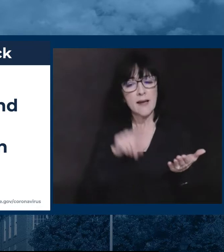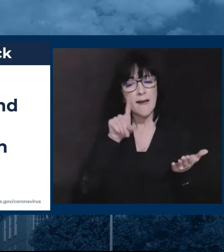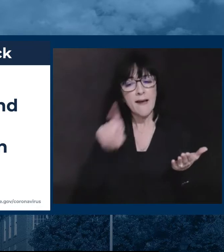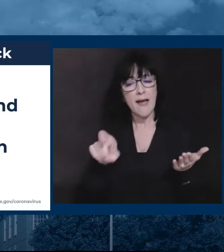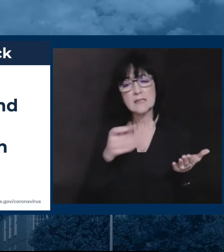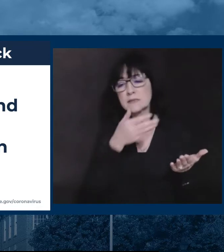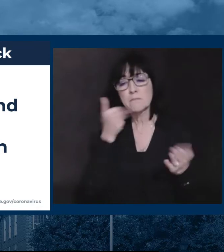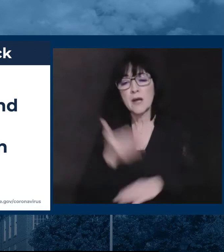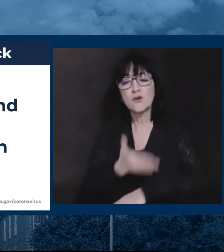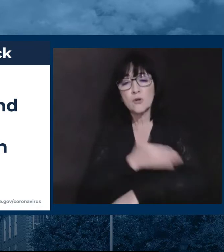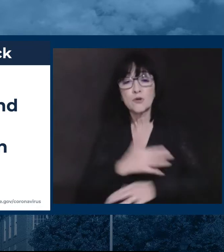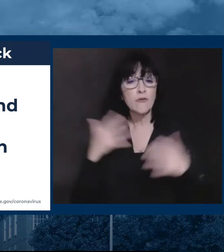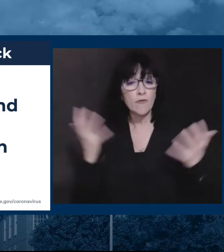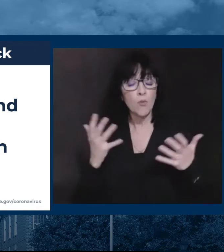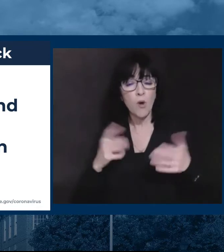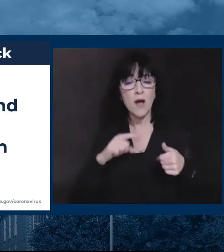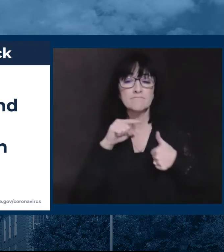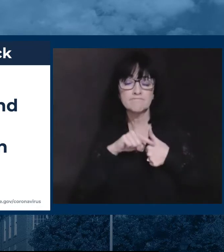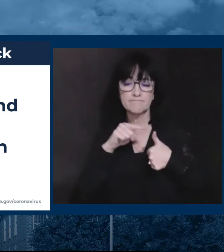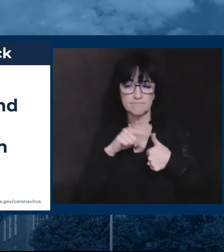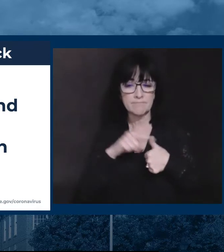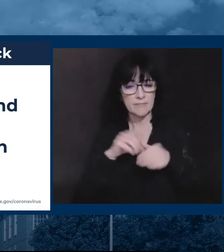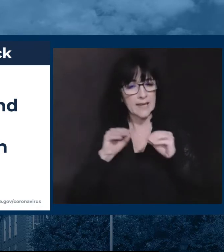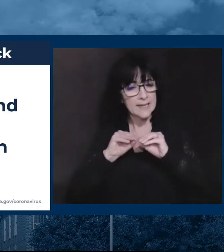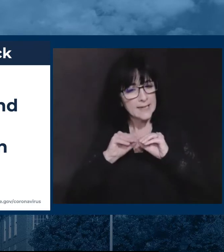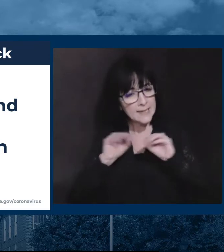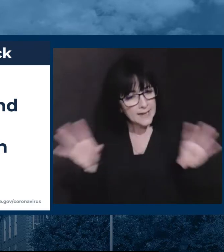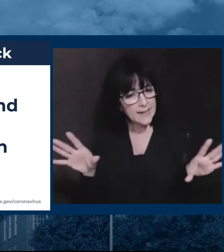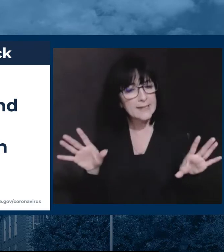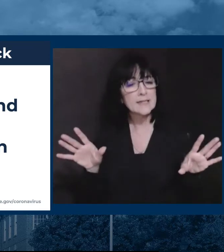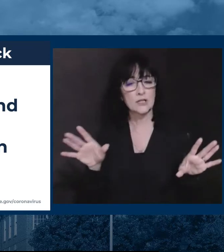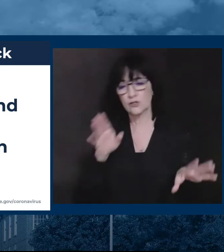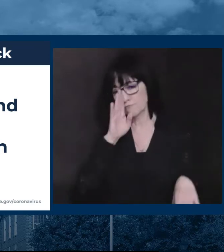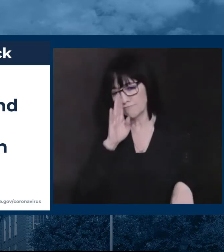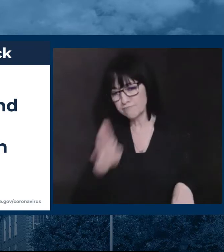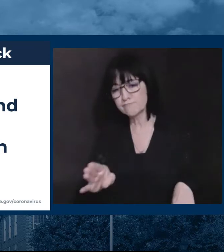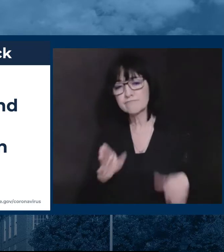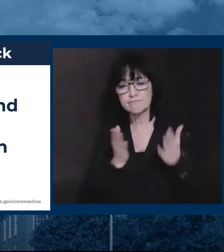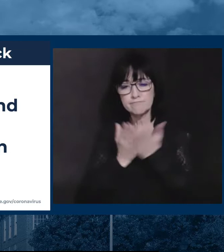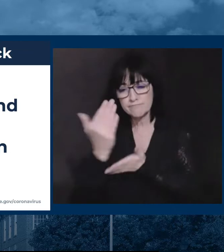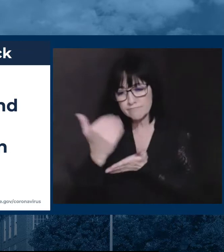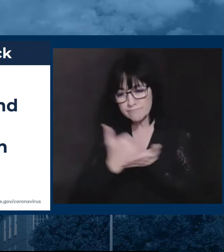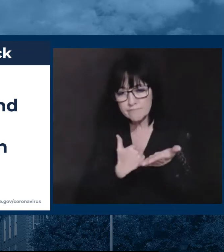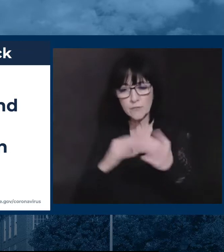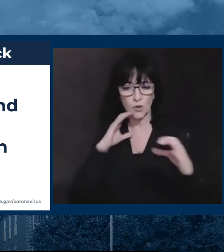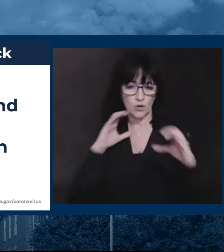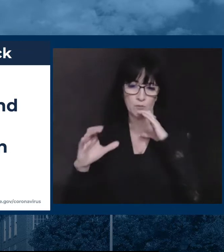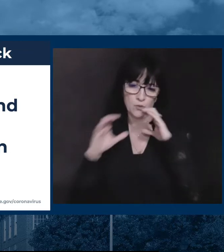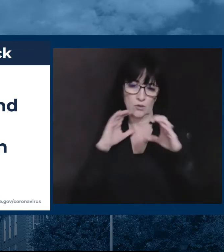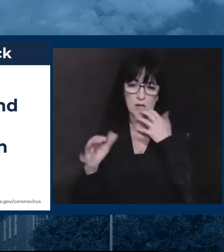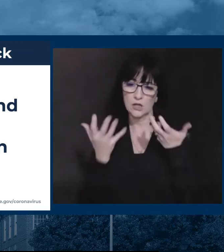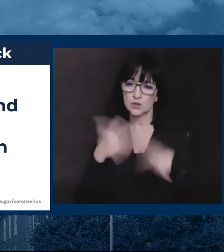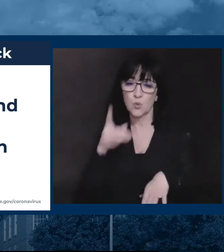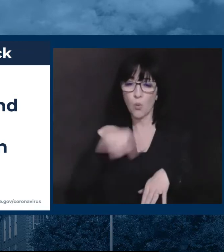transparent communication. And I think you just heard from Dr. Rattay the efforts that have been made to